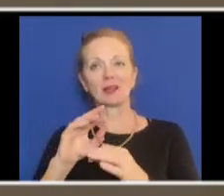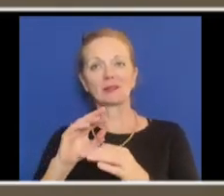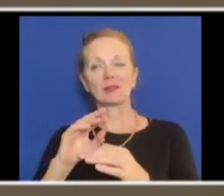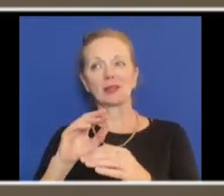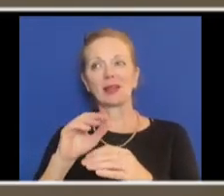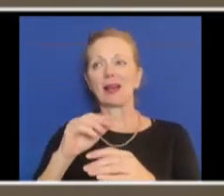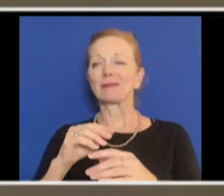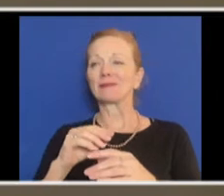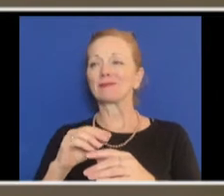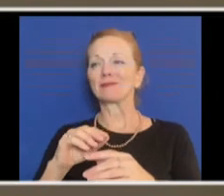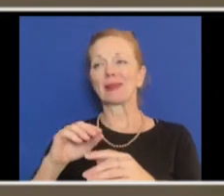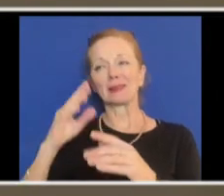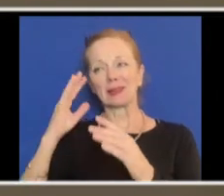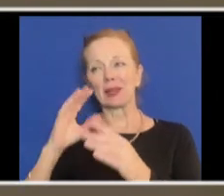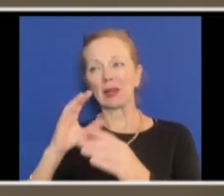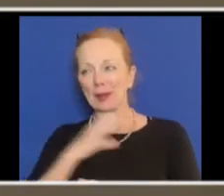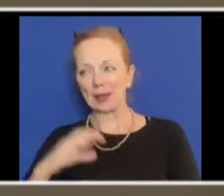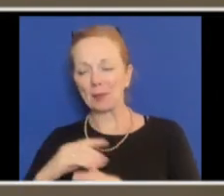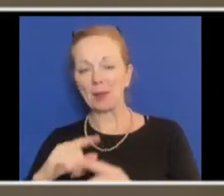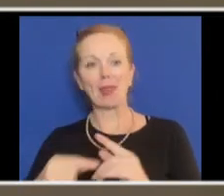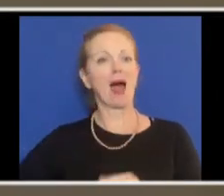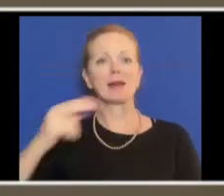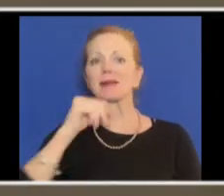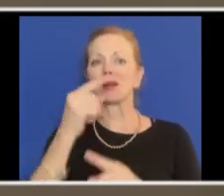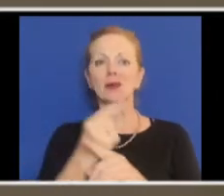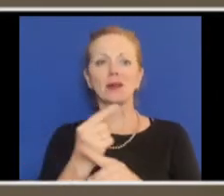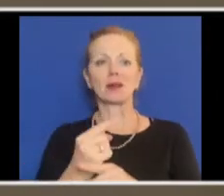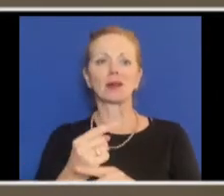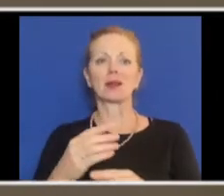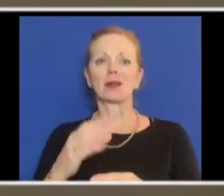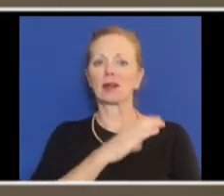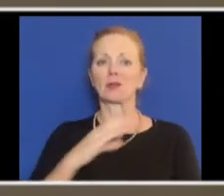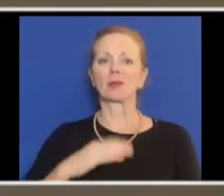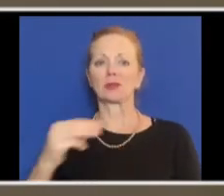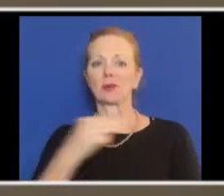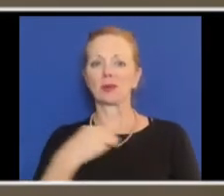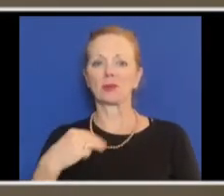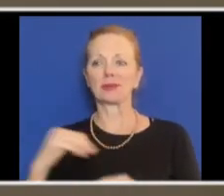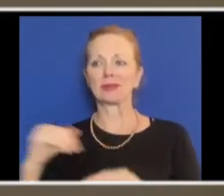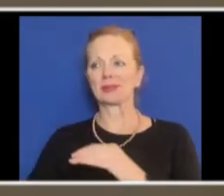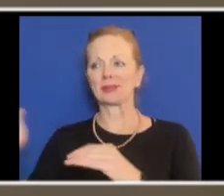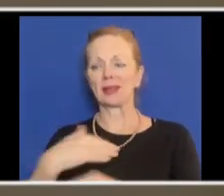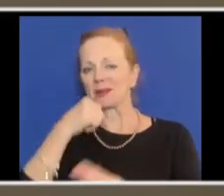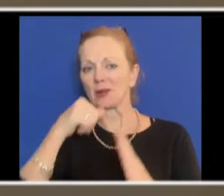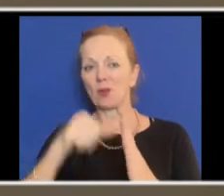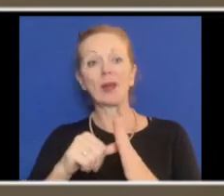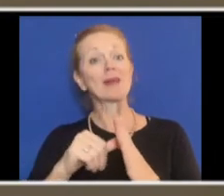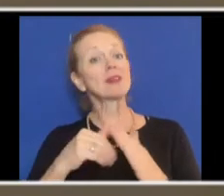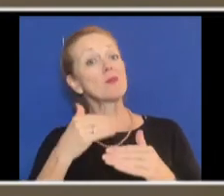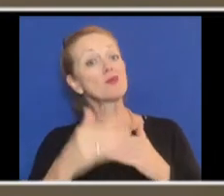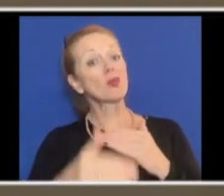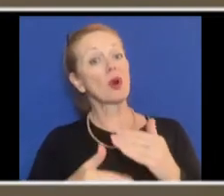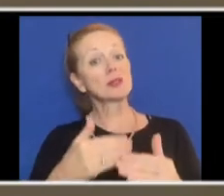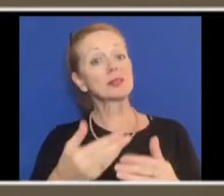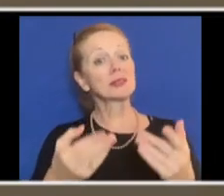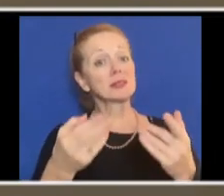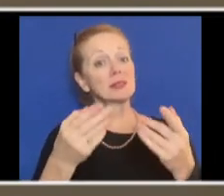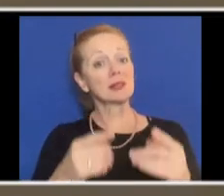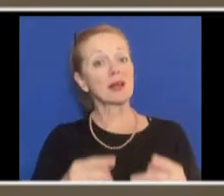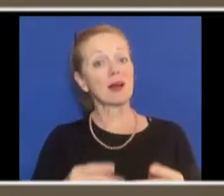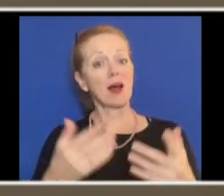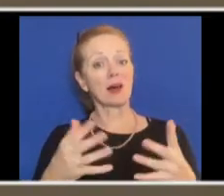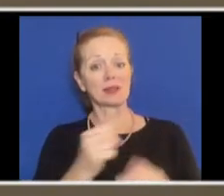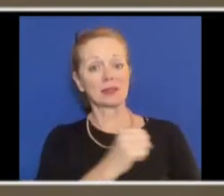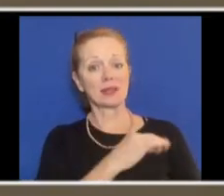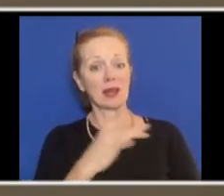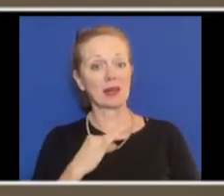nature of uh the Planning Commission member sending that note we have specific processes and roles and I've already asked staff